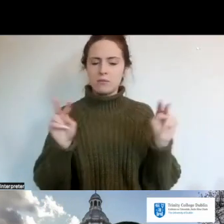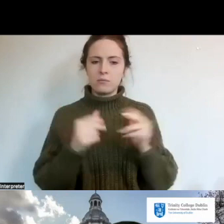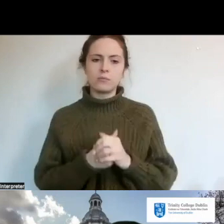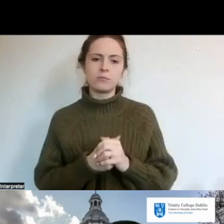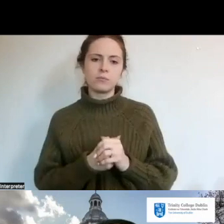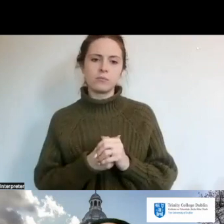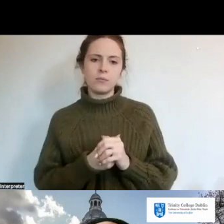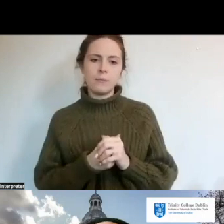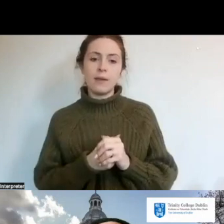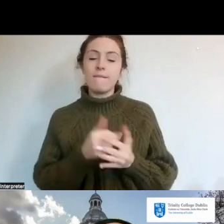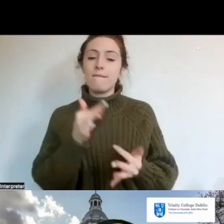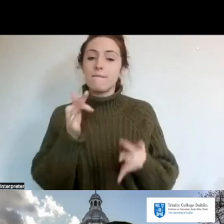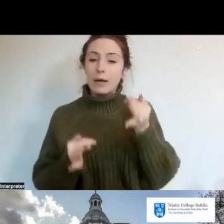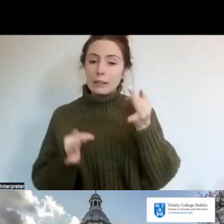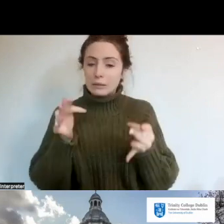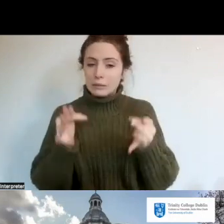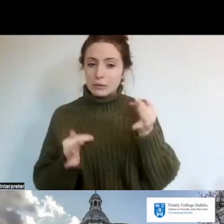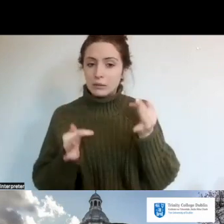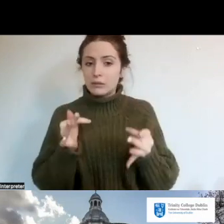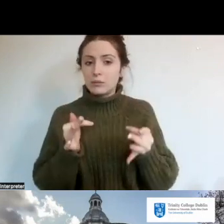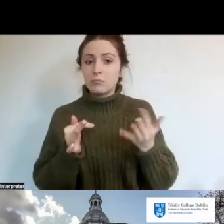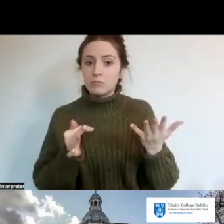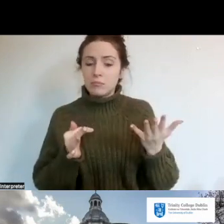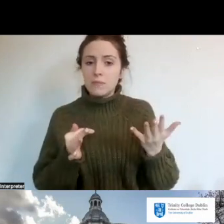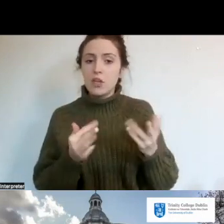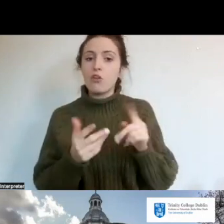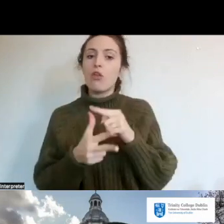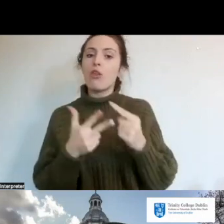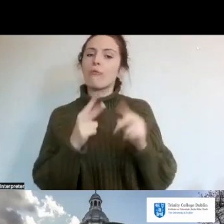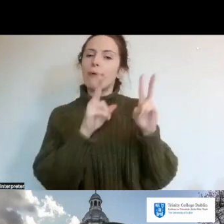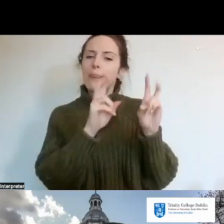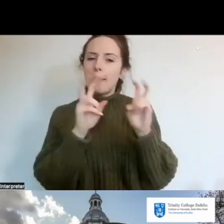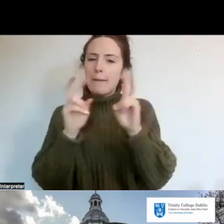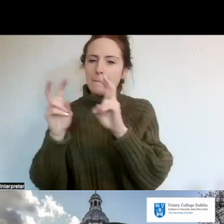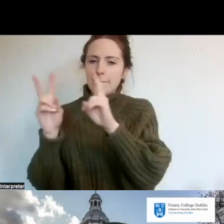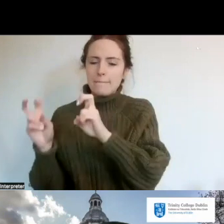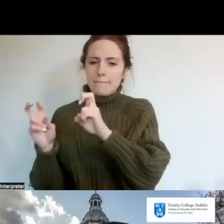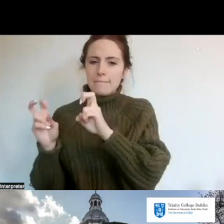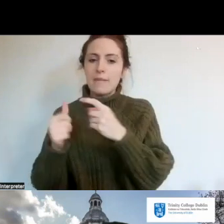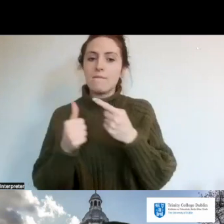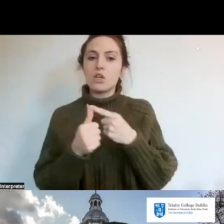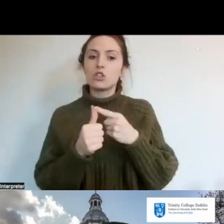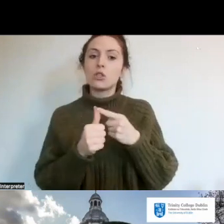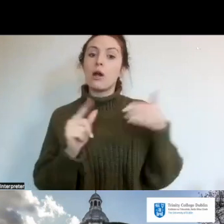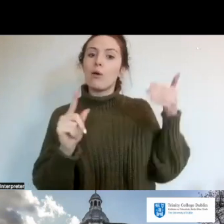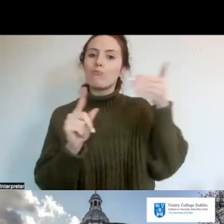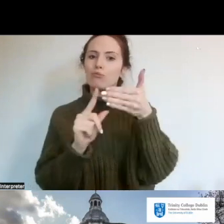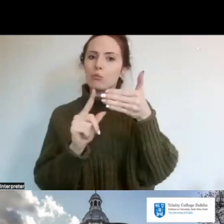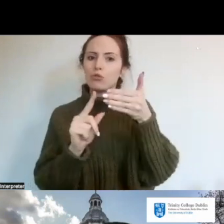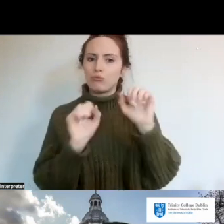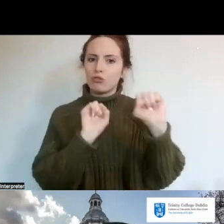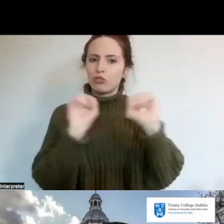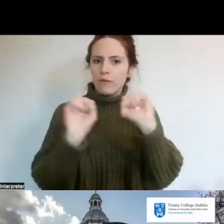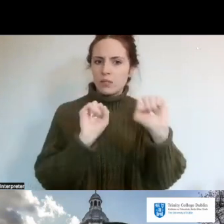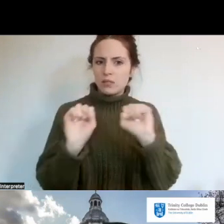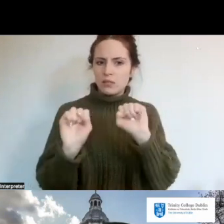The main findings center around three themes. First of all, approaches to service. And this